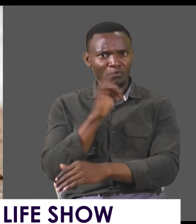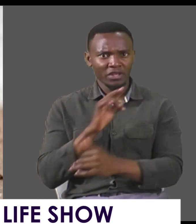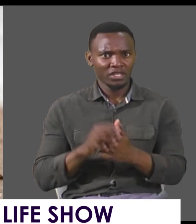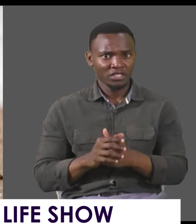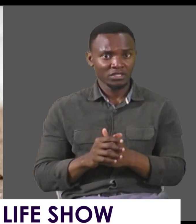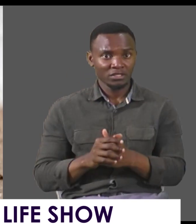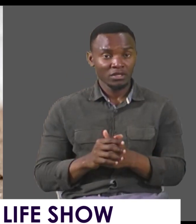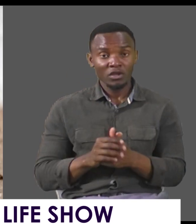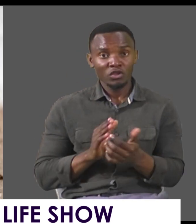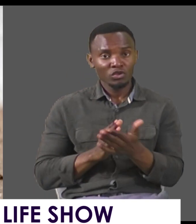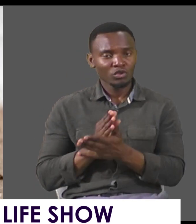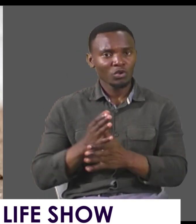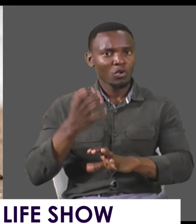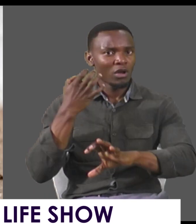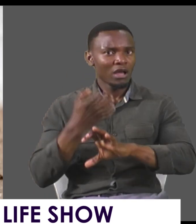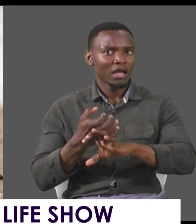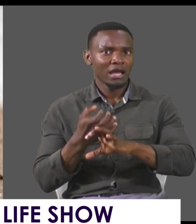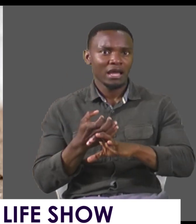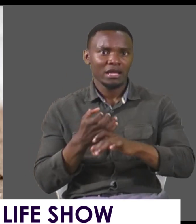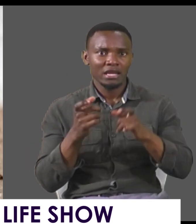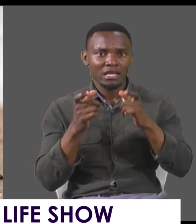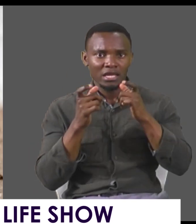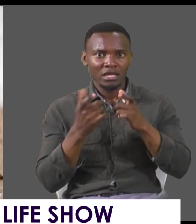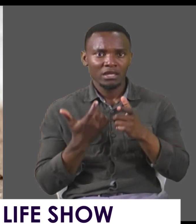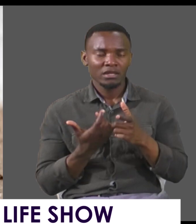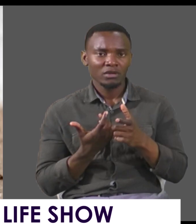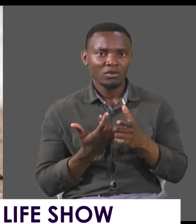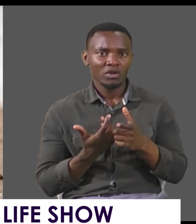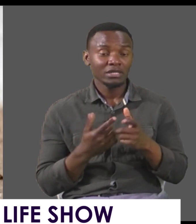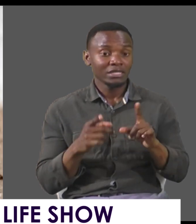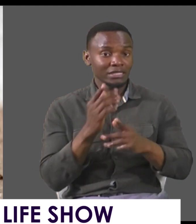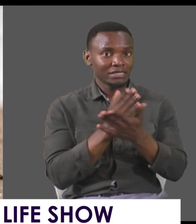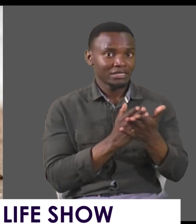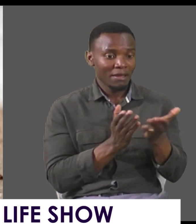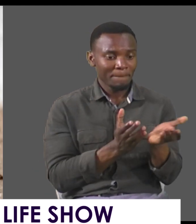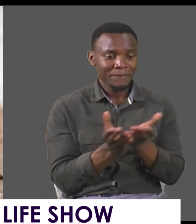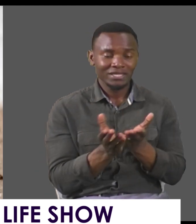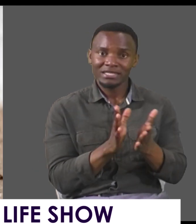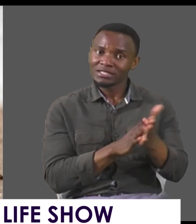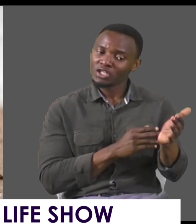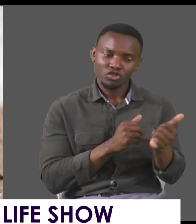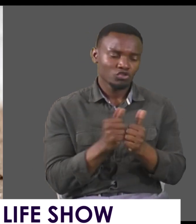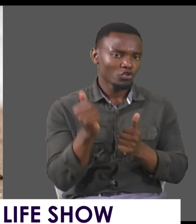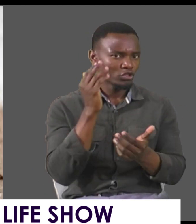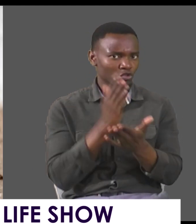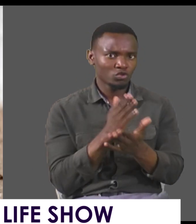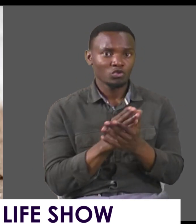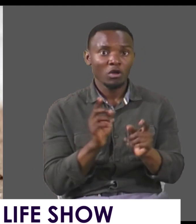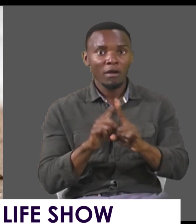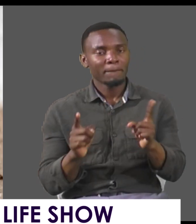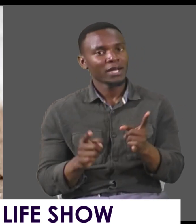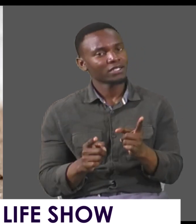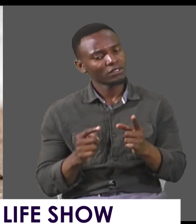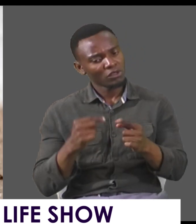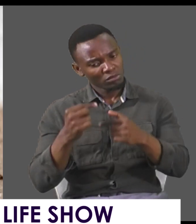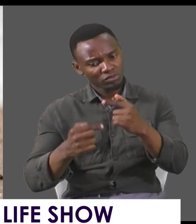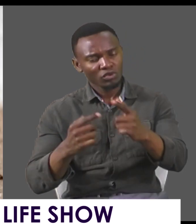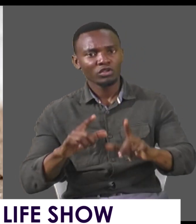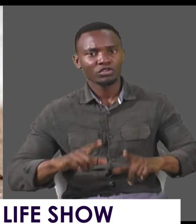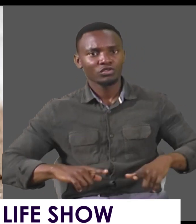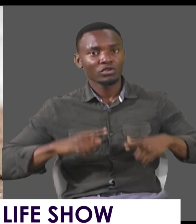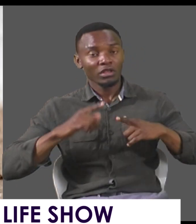difficult situations. There are people whose businesses go down completely and they still come back because it is in the